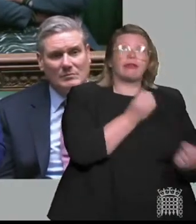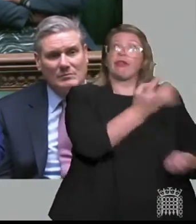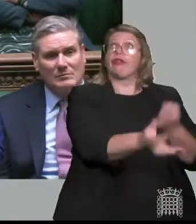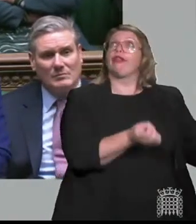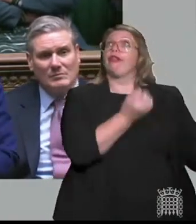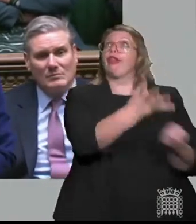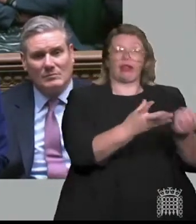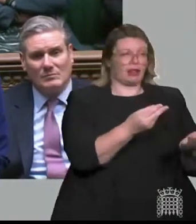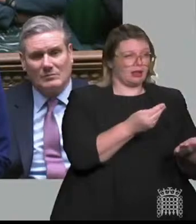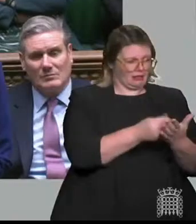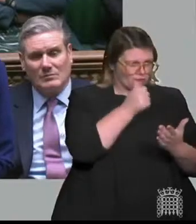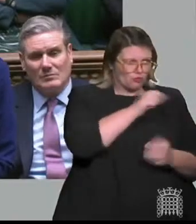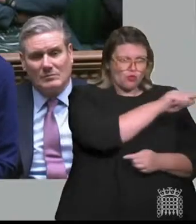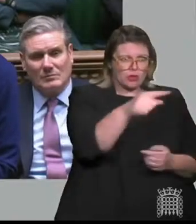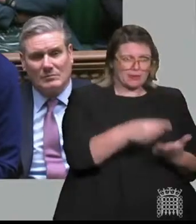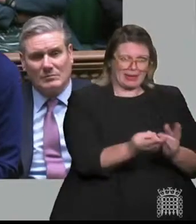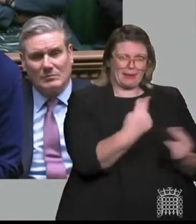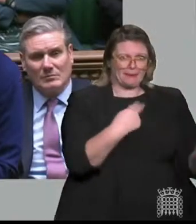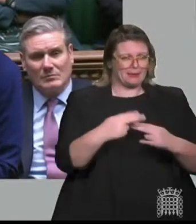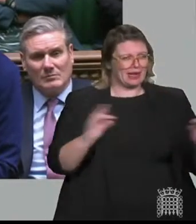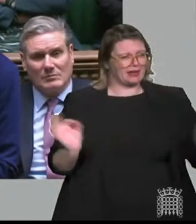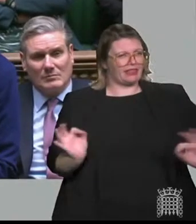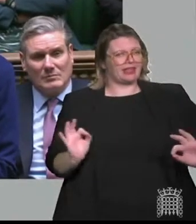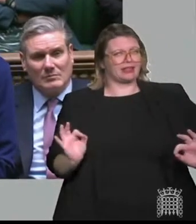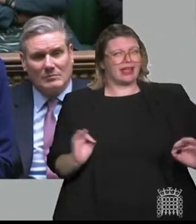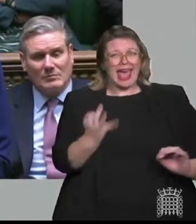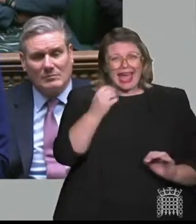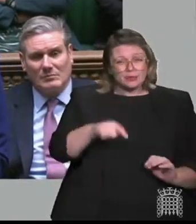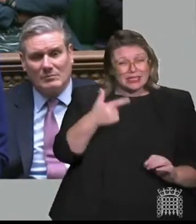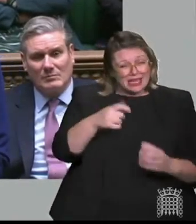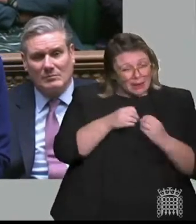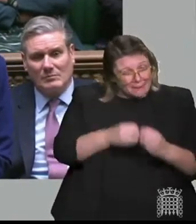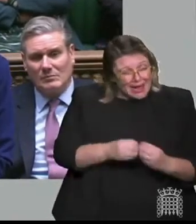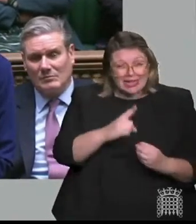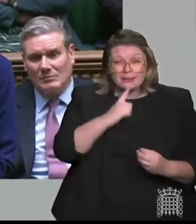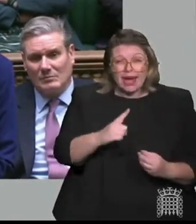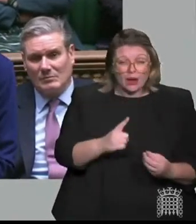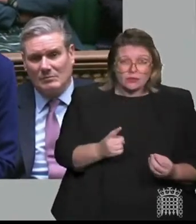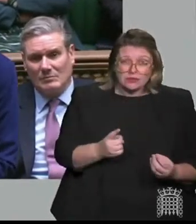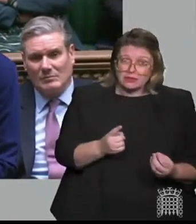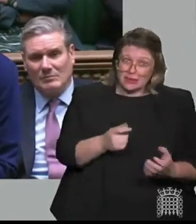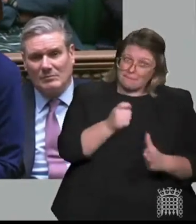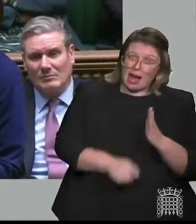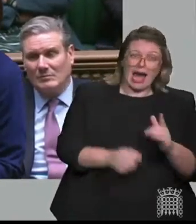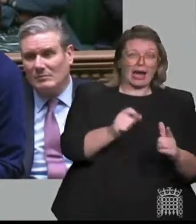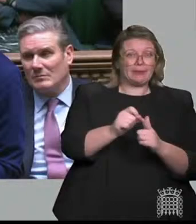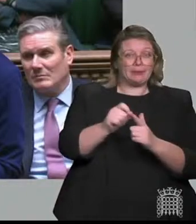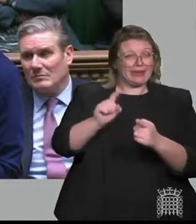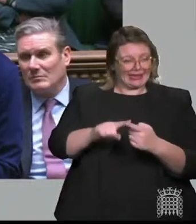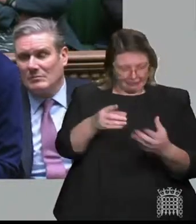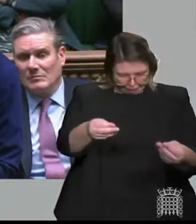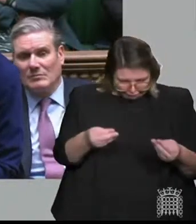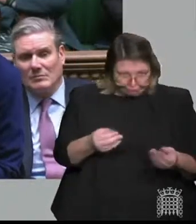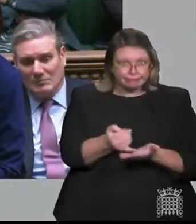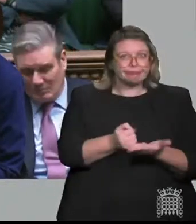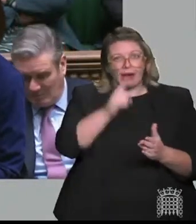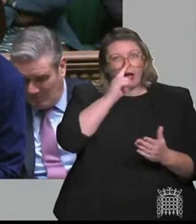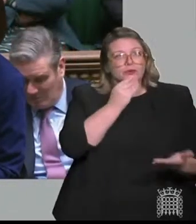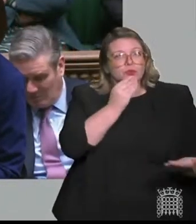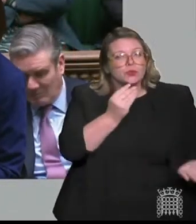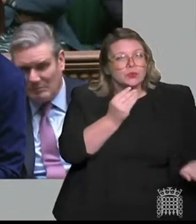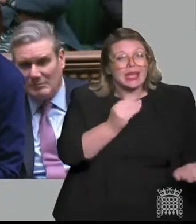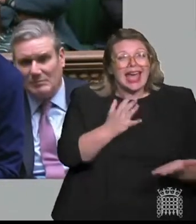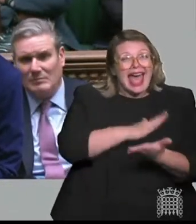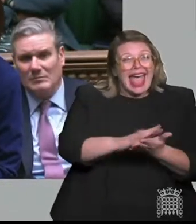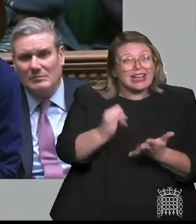current Prime Minister. £8.7 billion on PPE that's been written off. HS2 costing